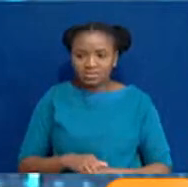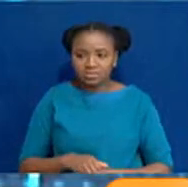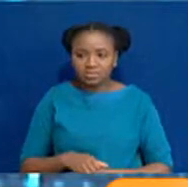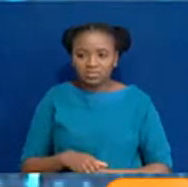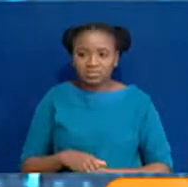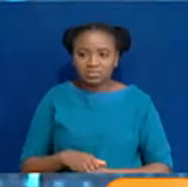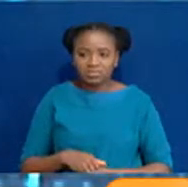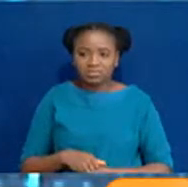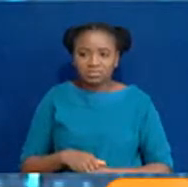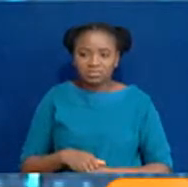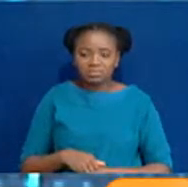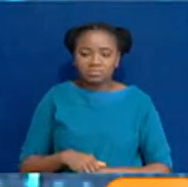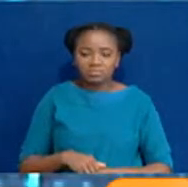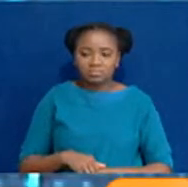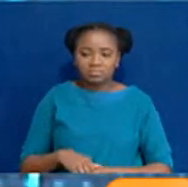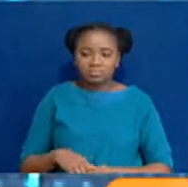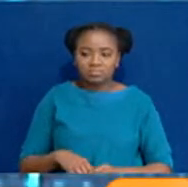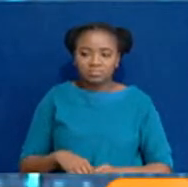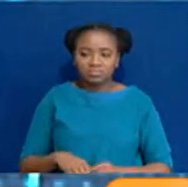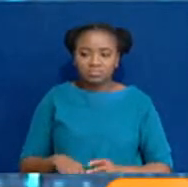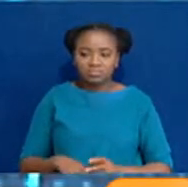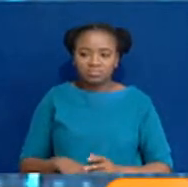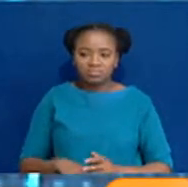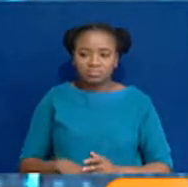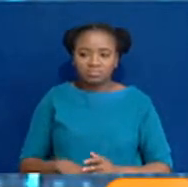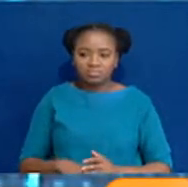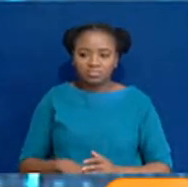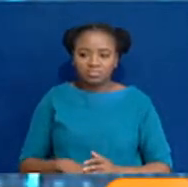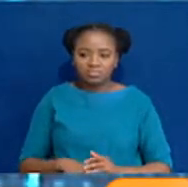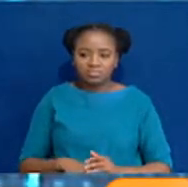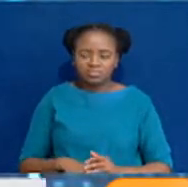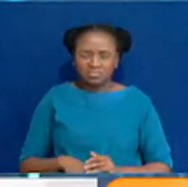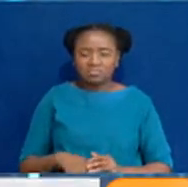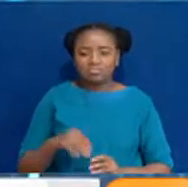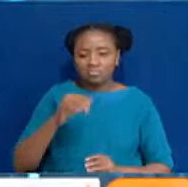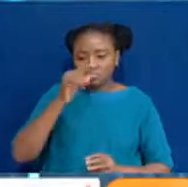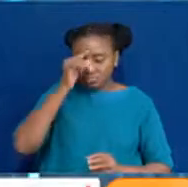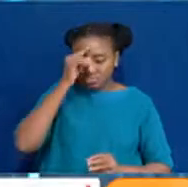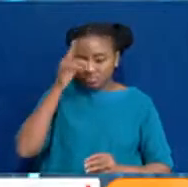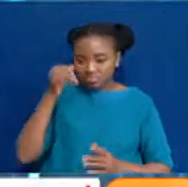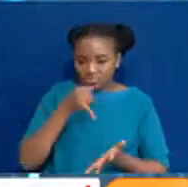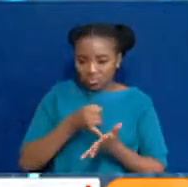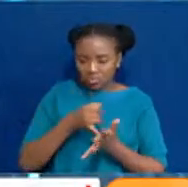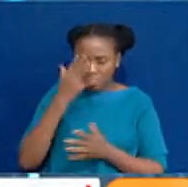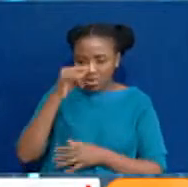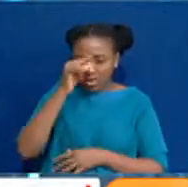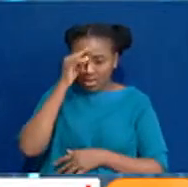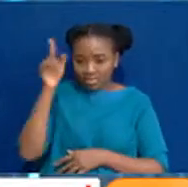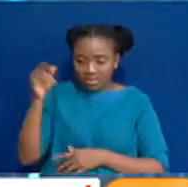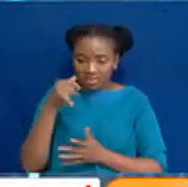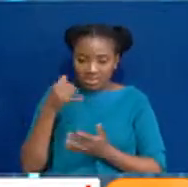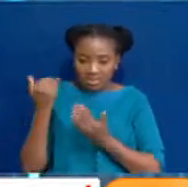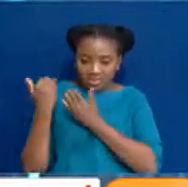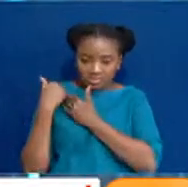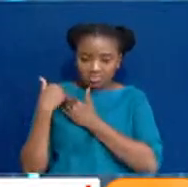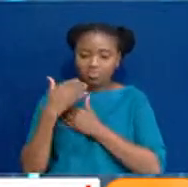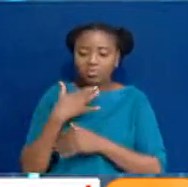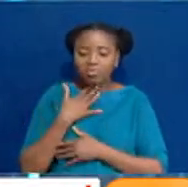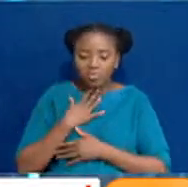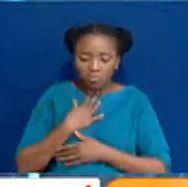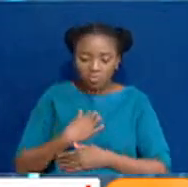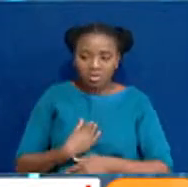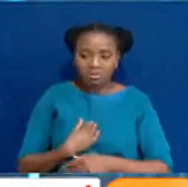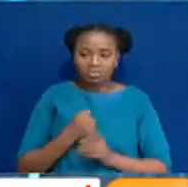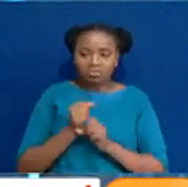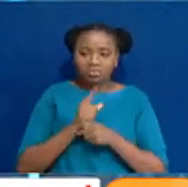Indiscriminately, impartially, in the interest of all stakeholders, the government inclusive, because it is also the responsibility of government to ensure